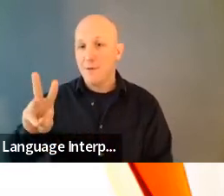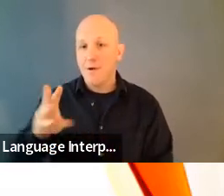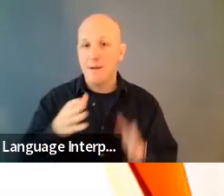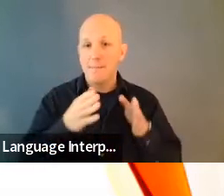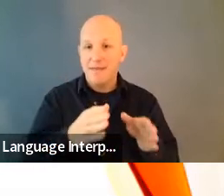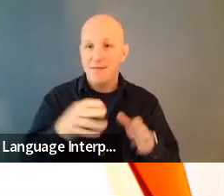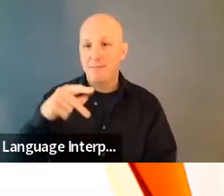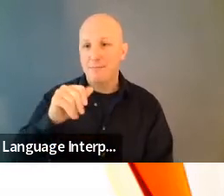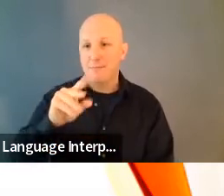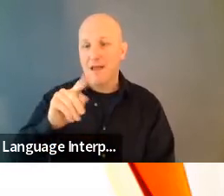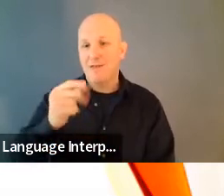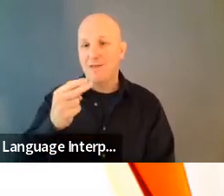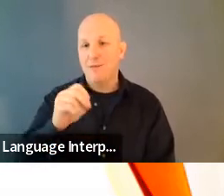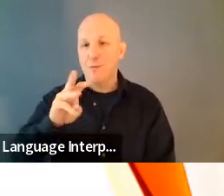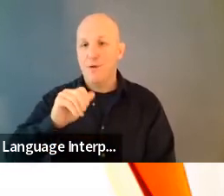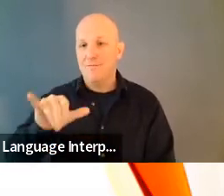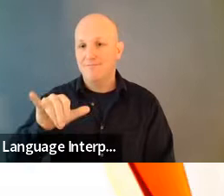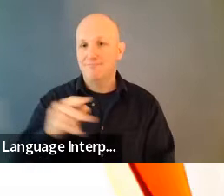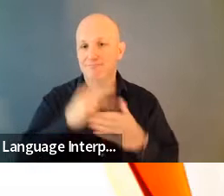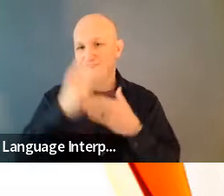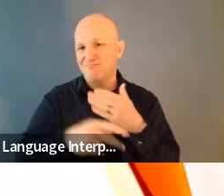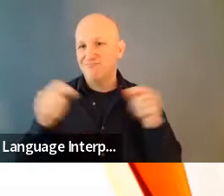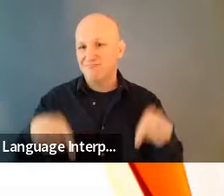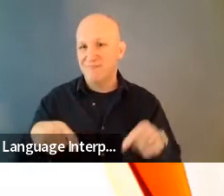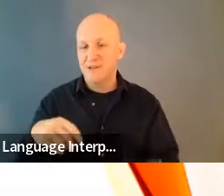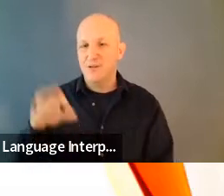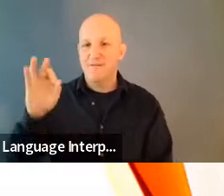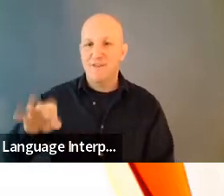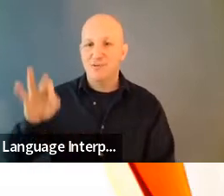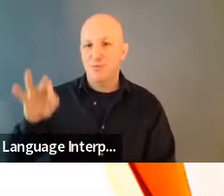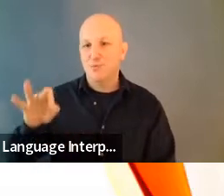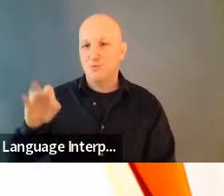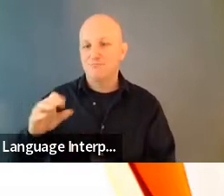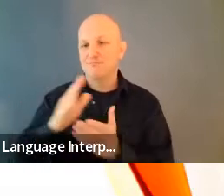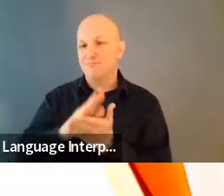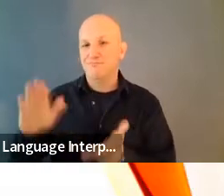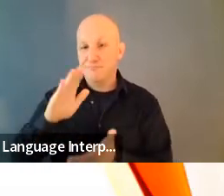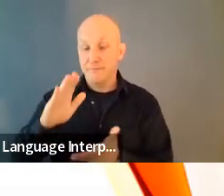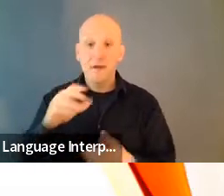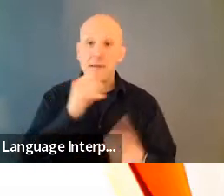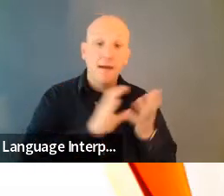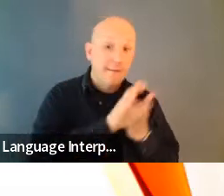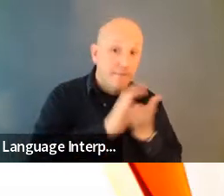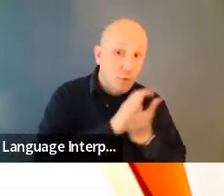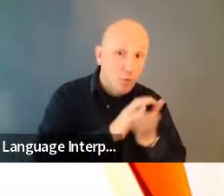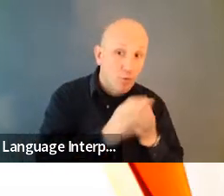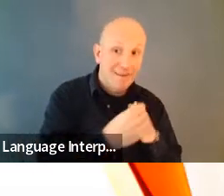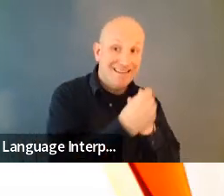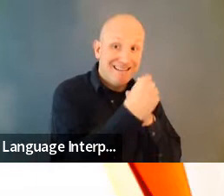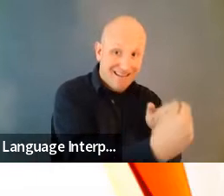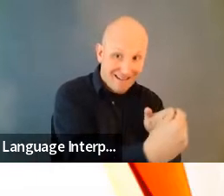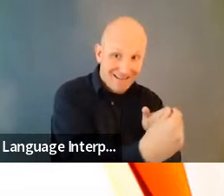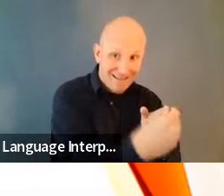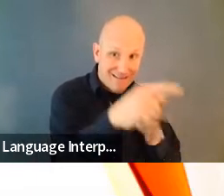College. And I did want to make it clear that we shouldn't be confused with the guided pathways framework that's been adopted